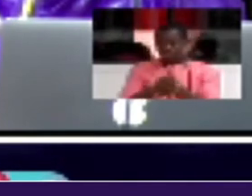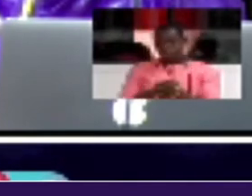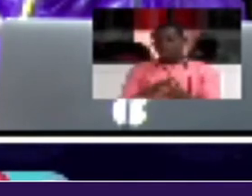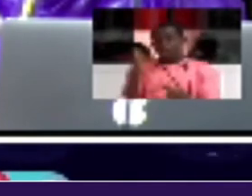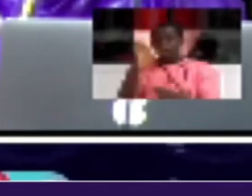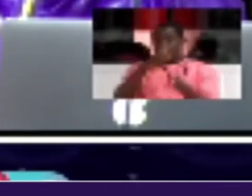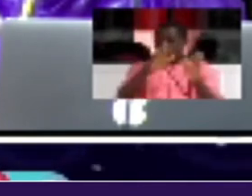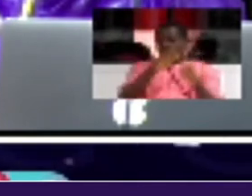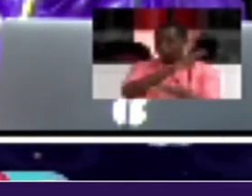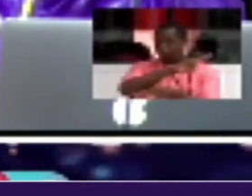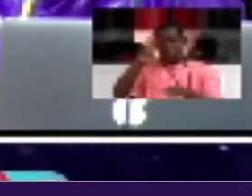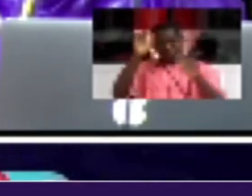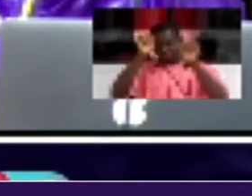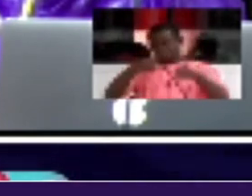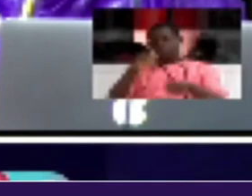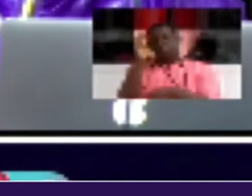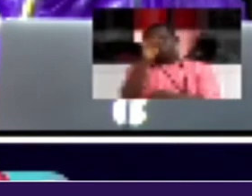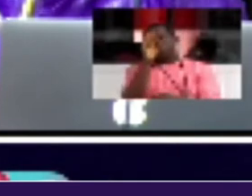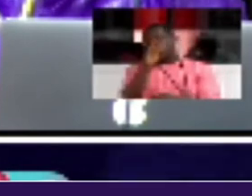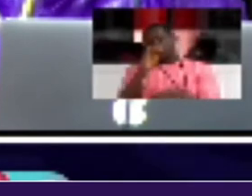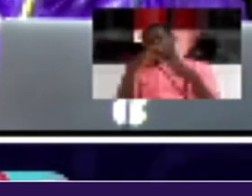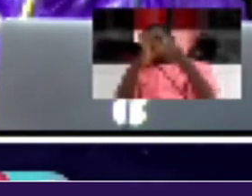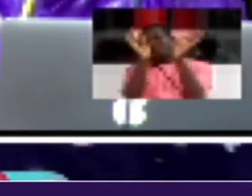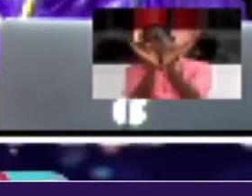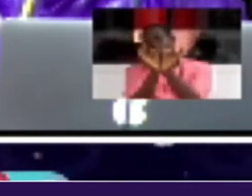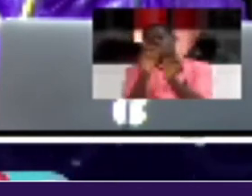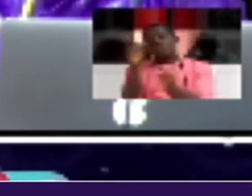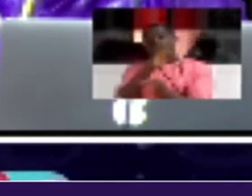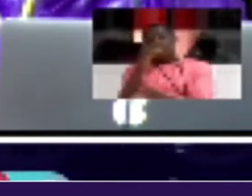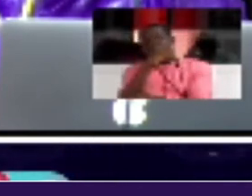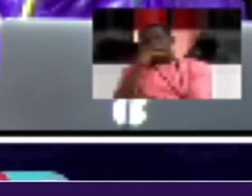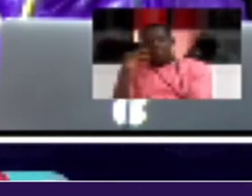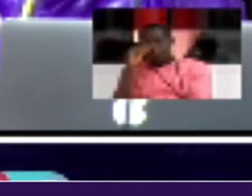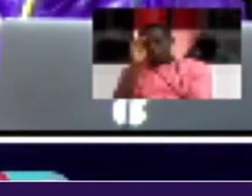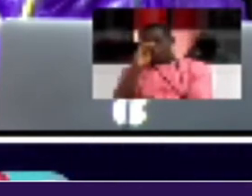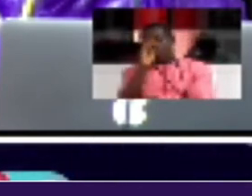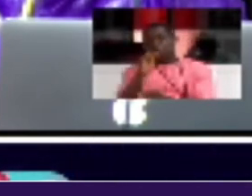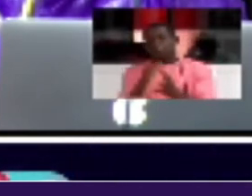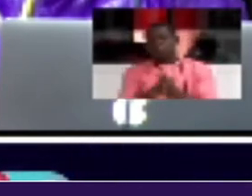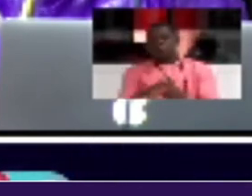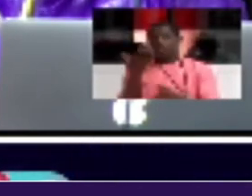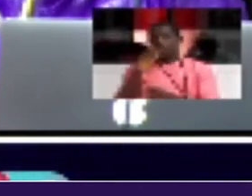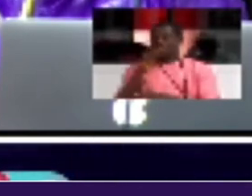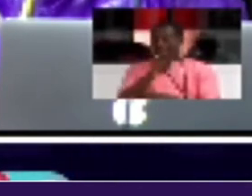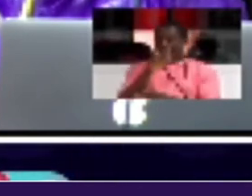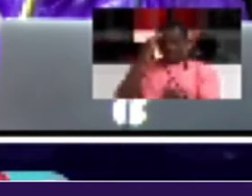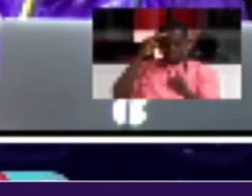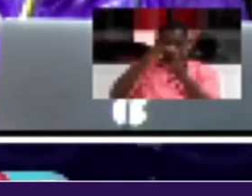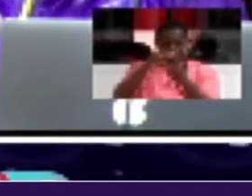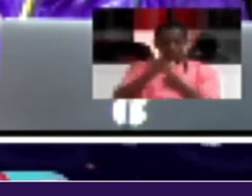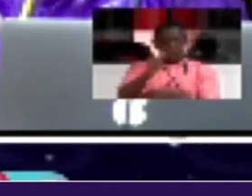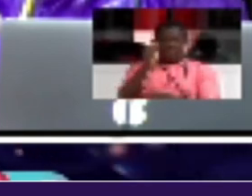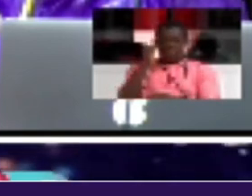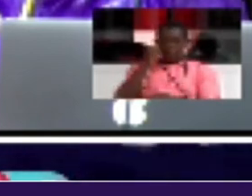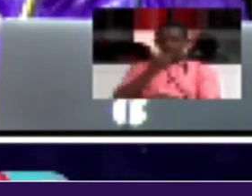Anyway, I cannot call it a team. What would you call because it? Because from that what mission, would you call it? Well, from that mission, I go back to my normal duties.